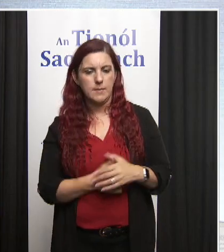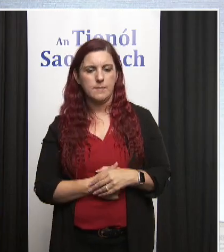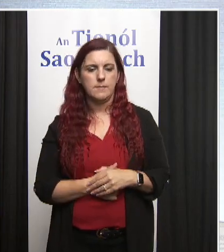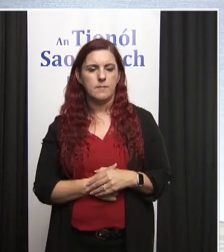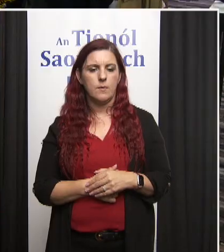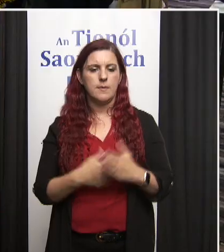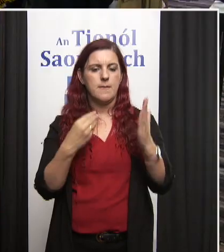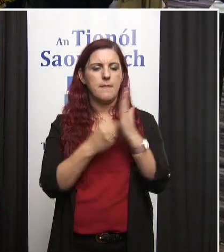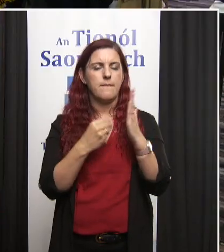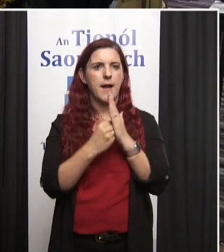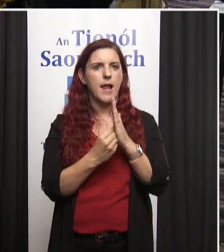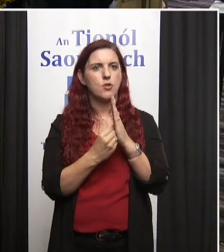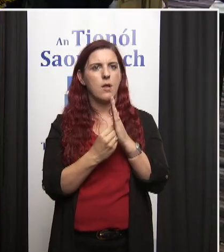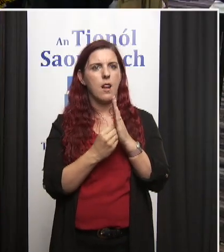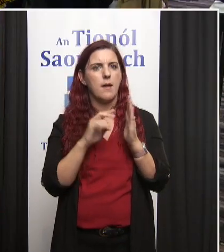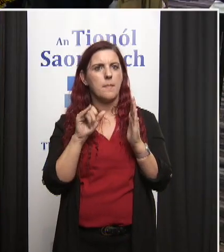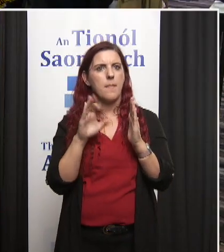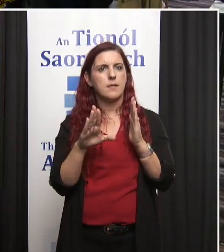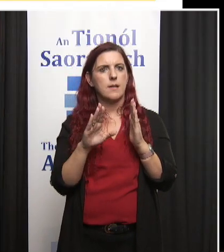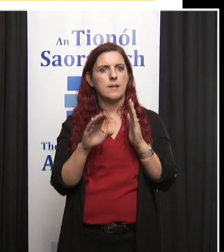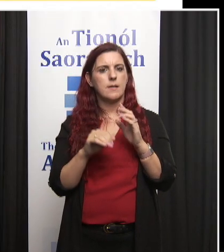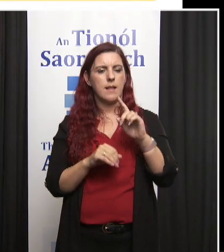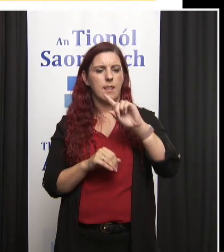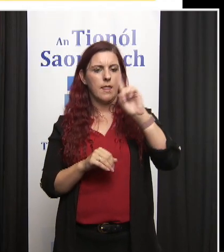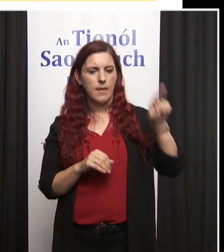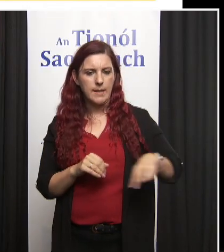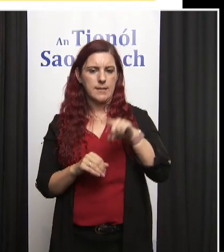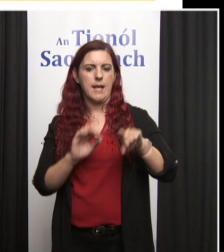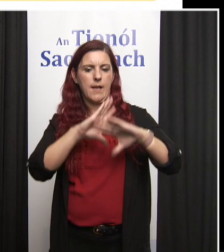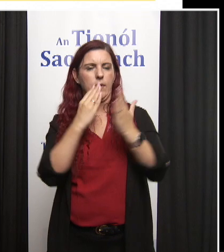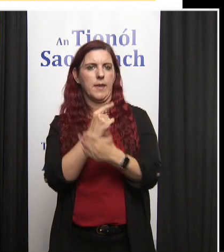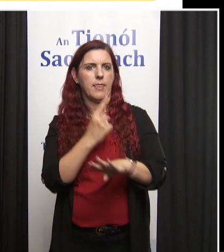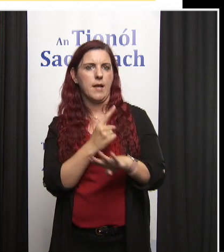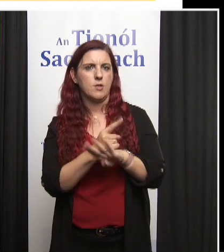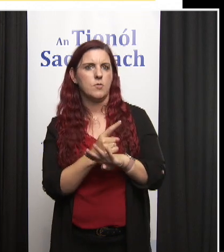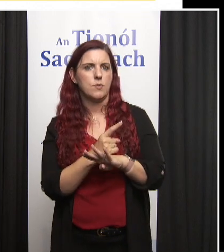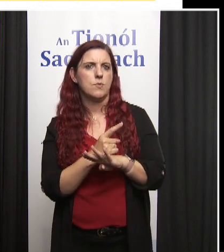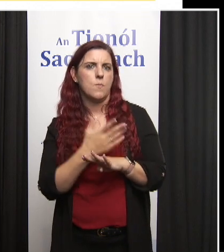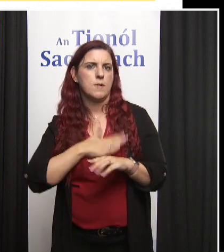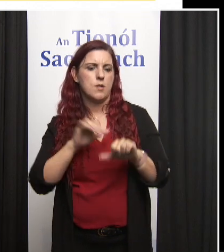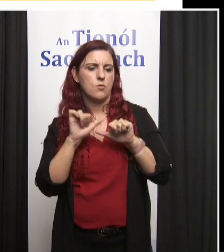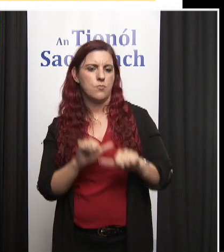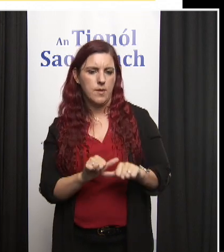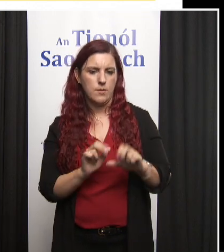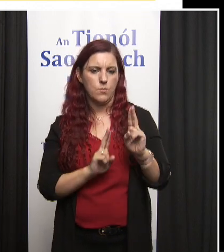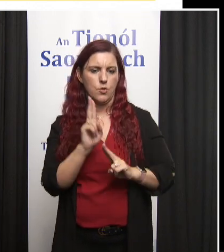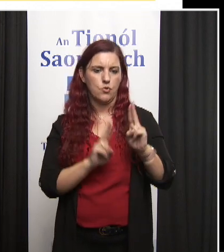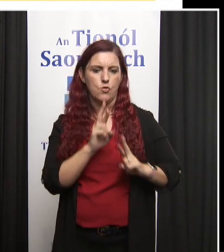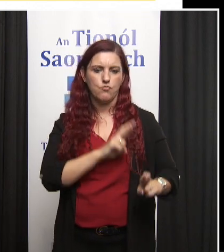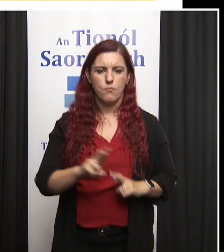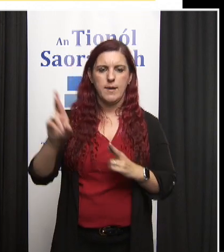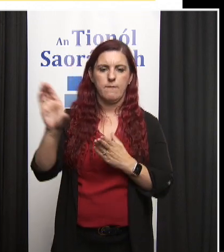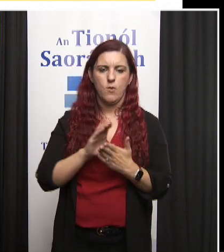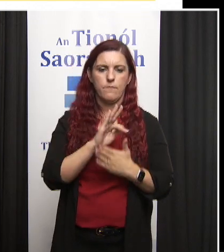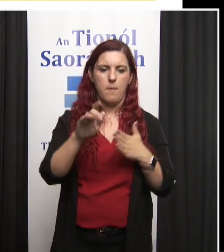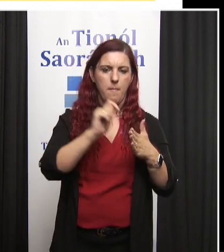financial model. Just to say, we agreed with every single thing on this. So we'd agreed that they should be able to raise the funds from markets, loans